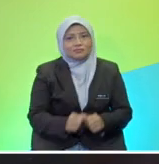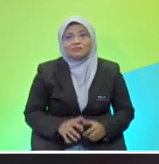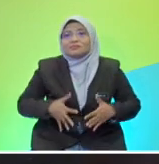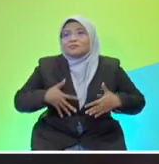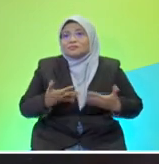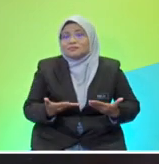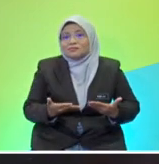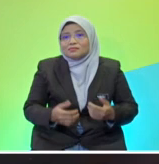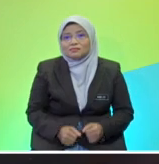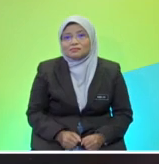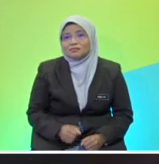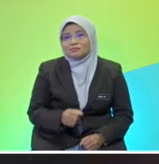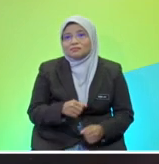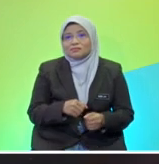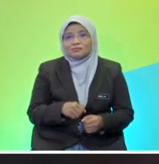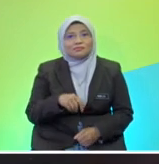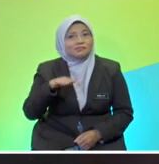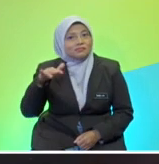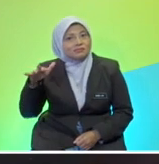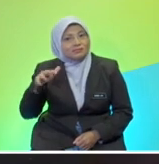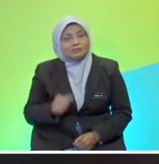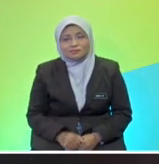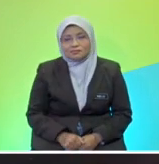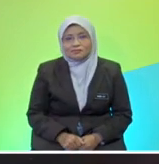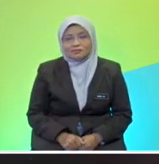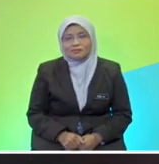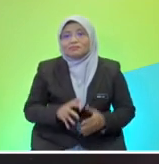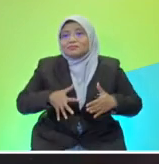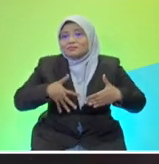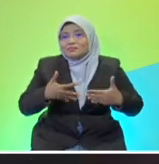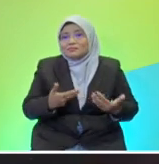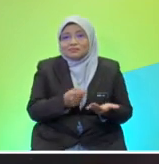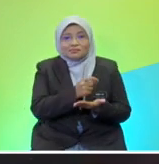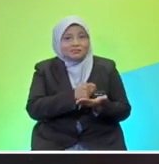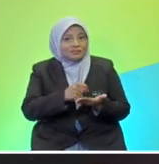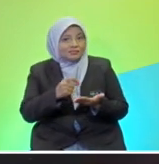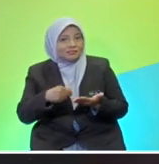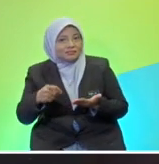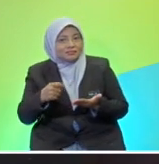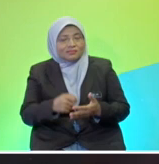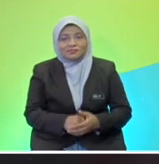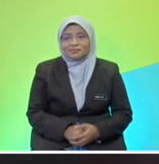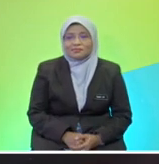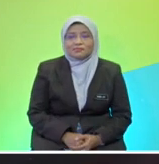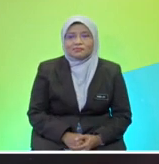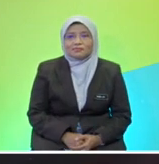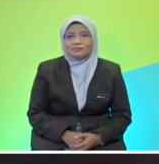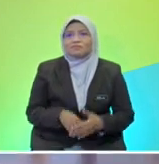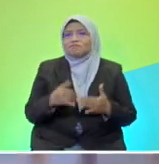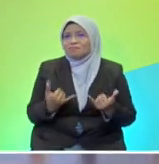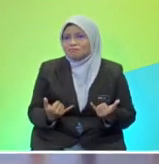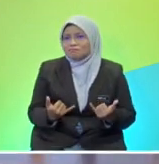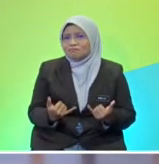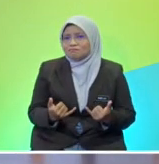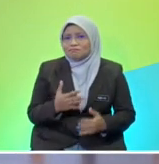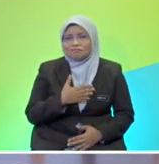know what it is, we have write the words, you have spelled the words. Okay, now I think we're going